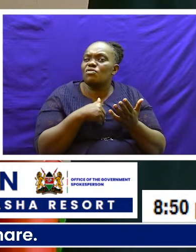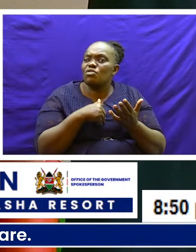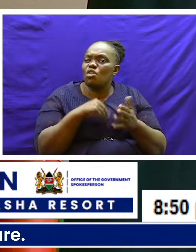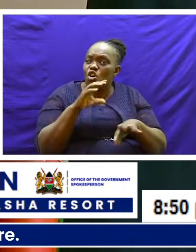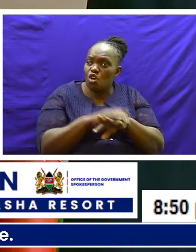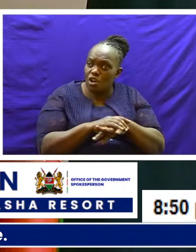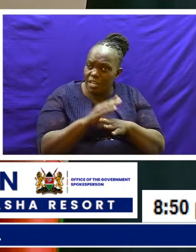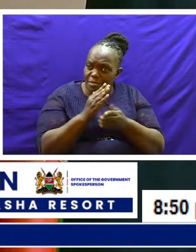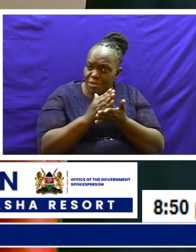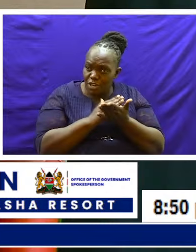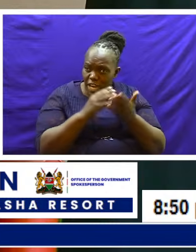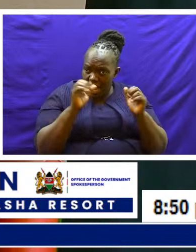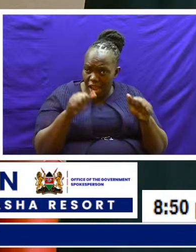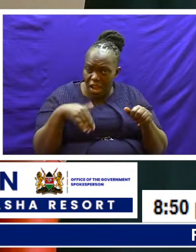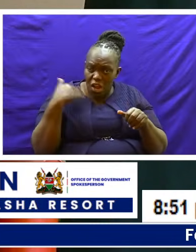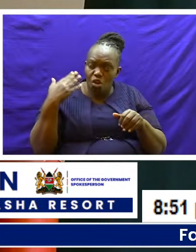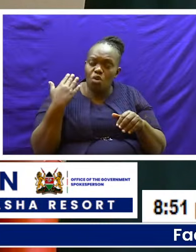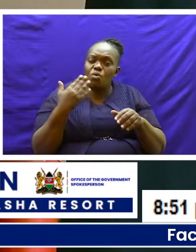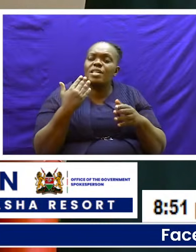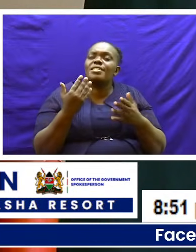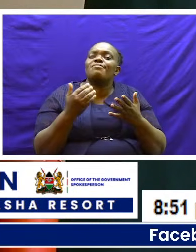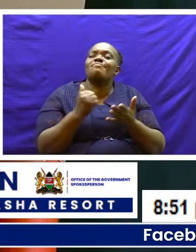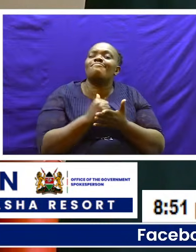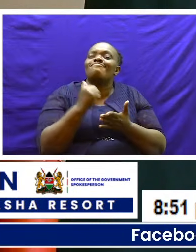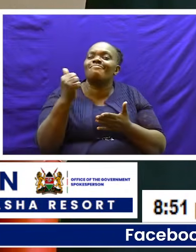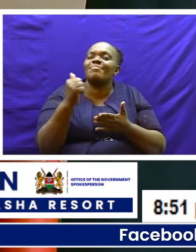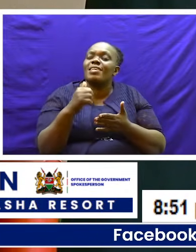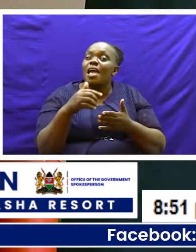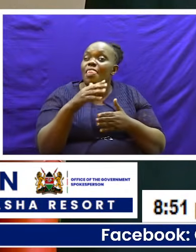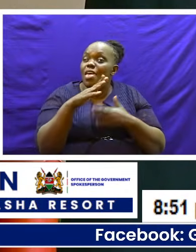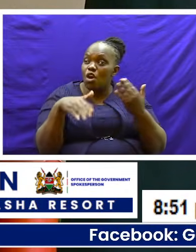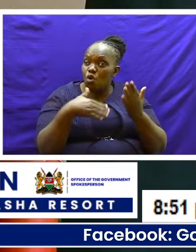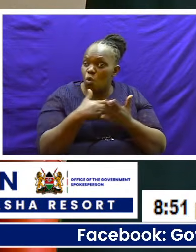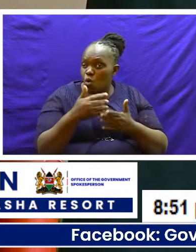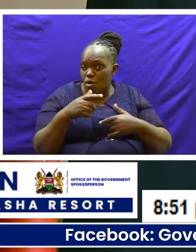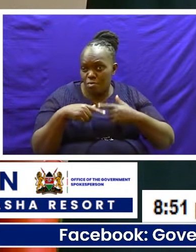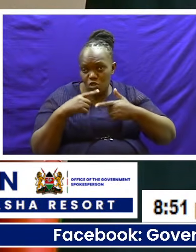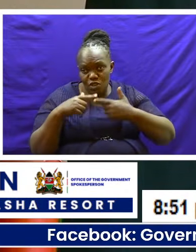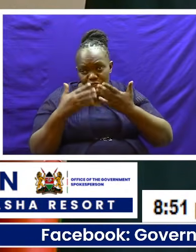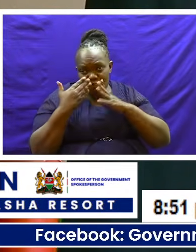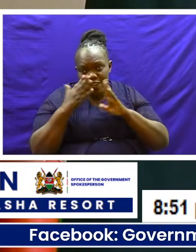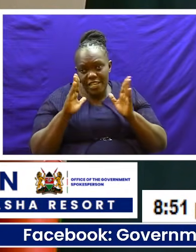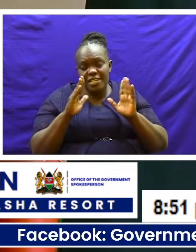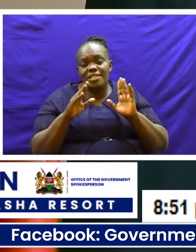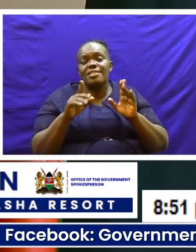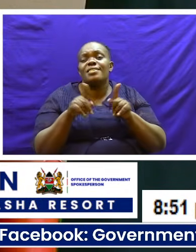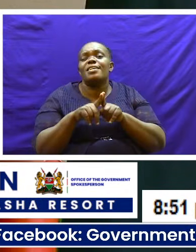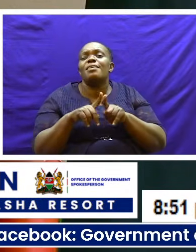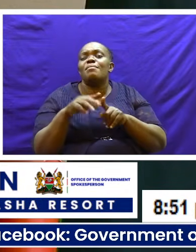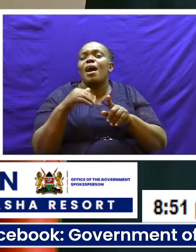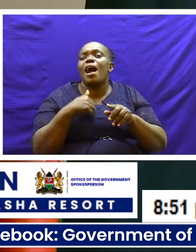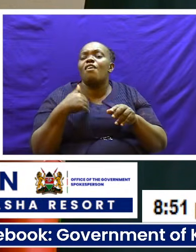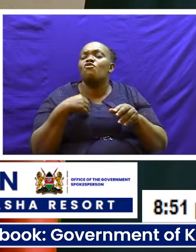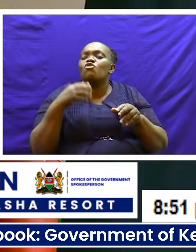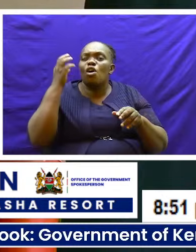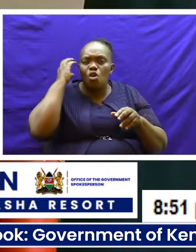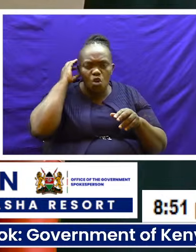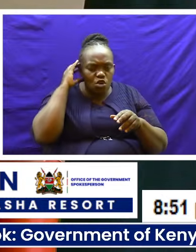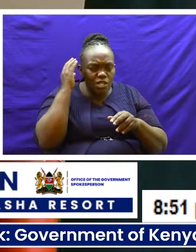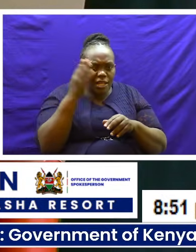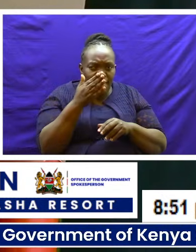their program, they can always revise. But once the whole process is over, and you even have your course